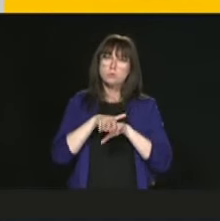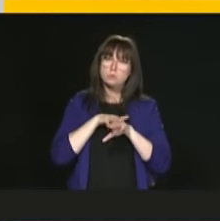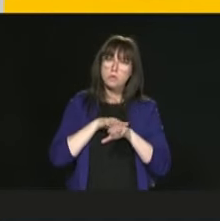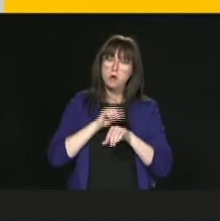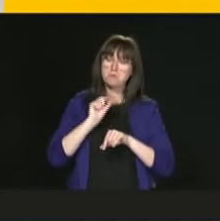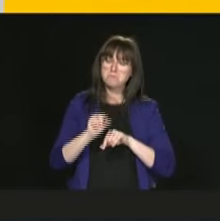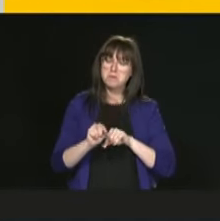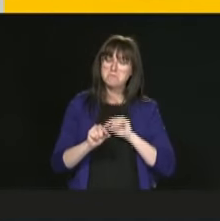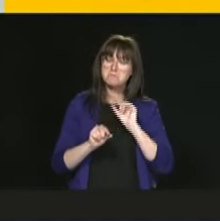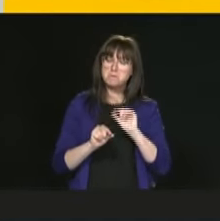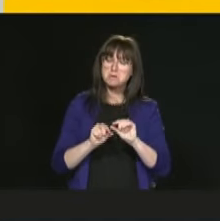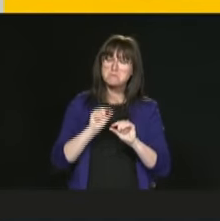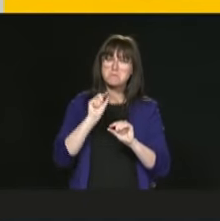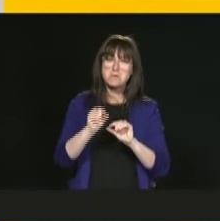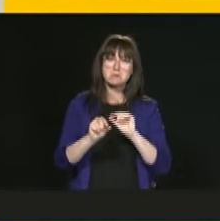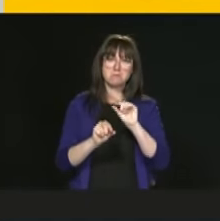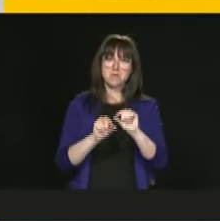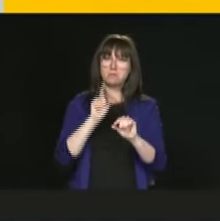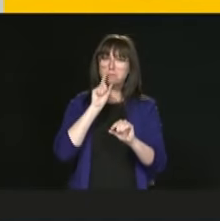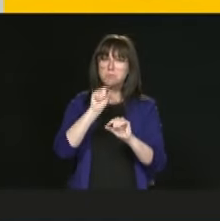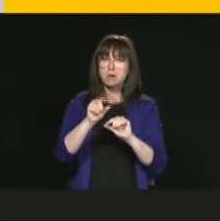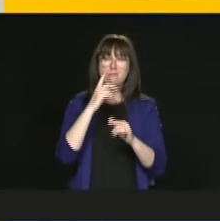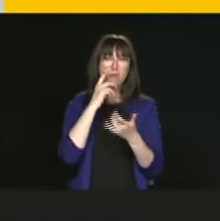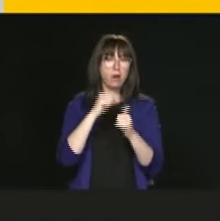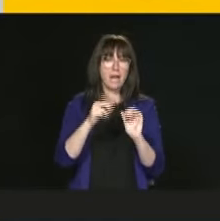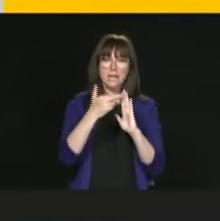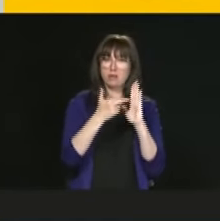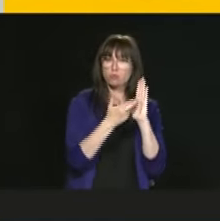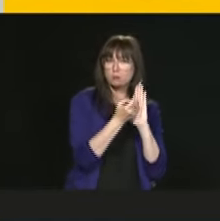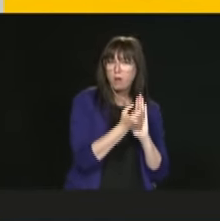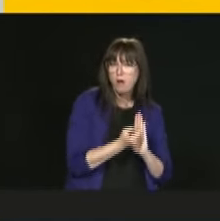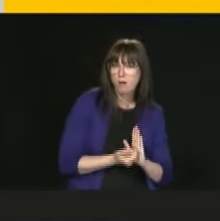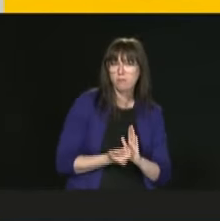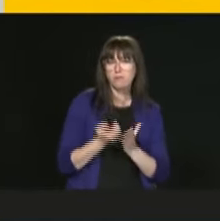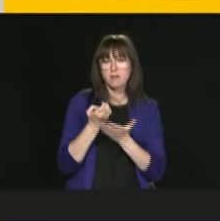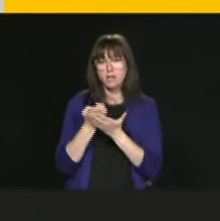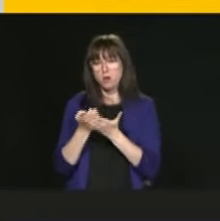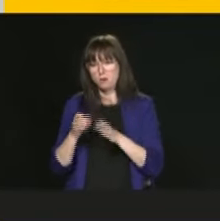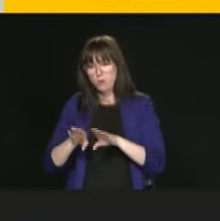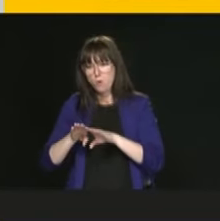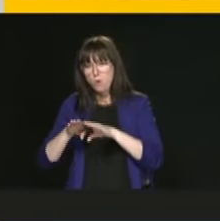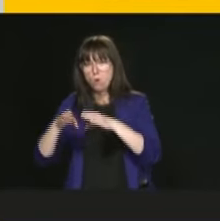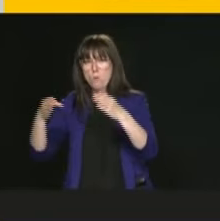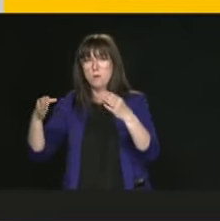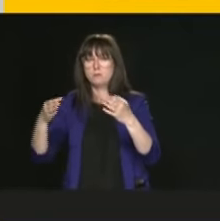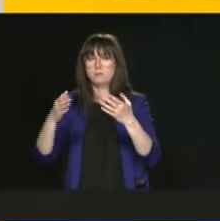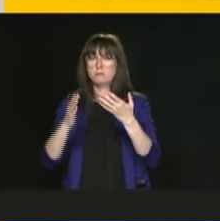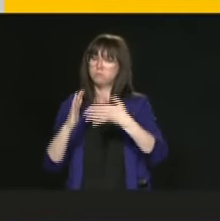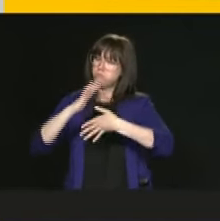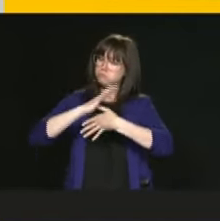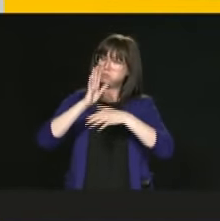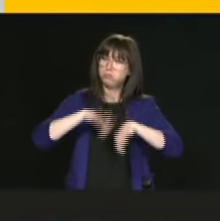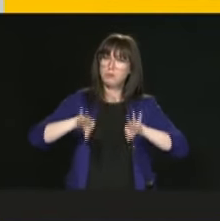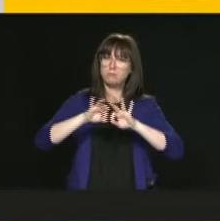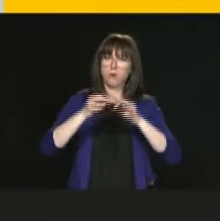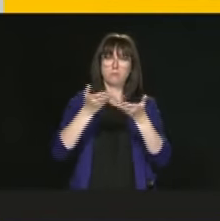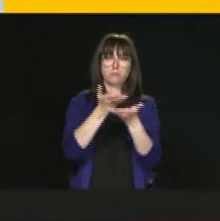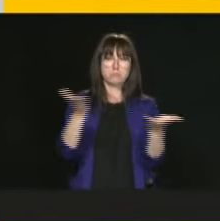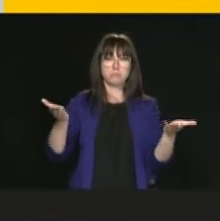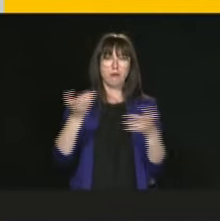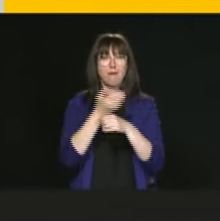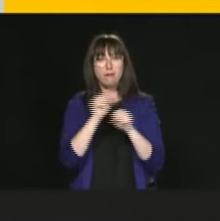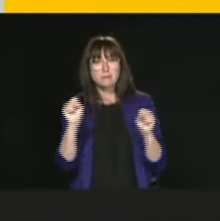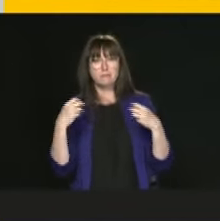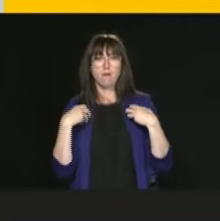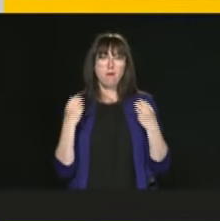and gradually on any reopening, keeping at top of mind the importance of keeping people safe and